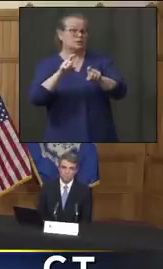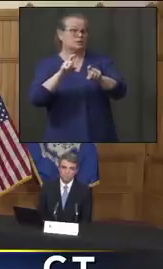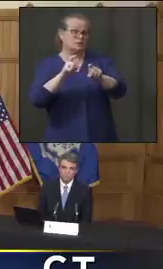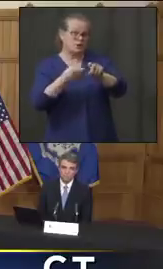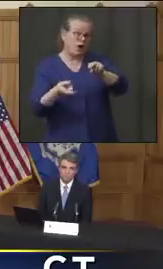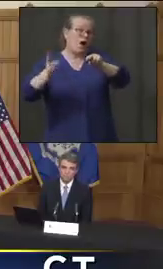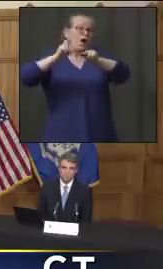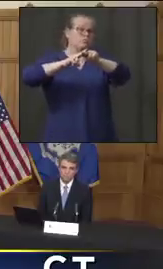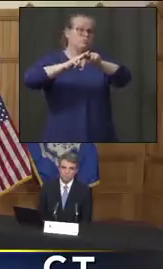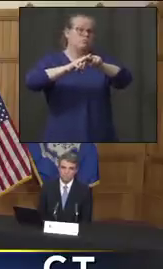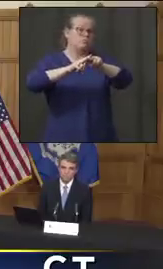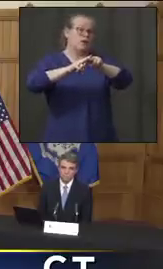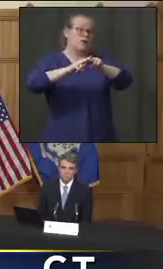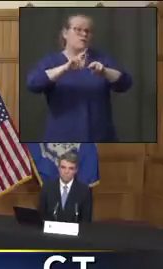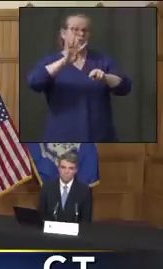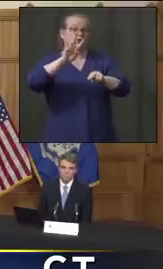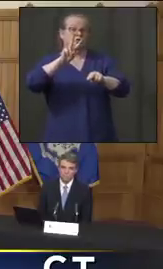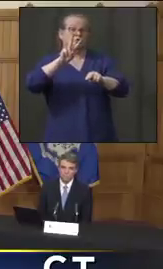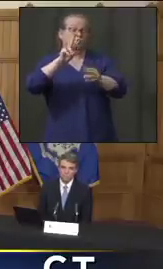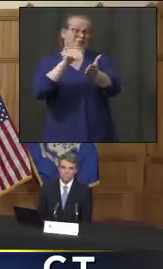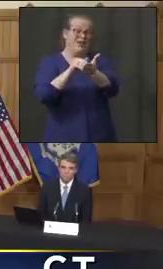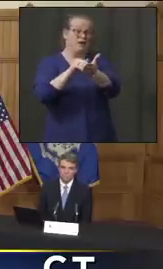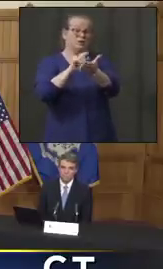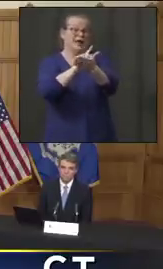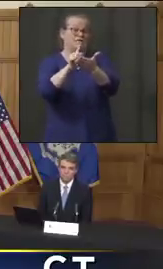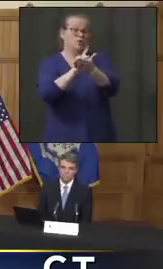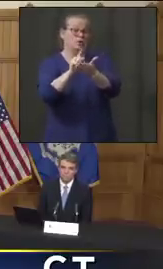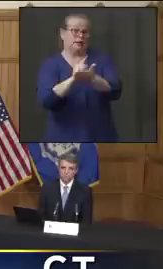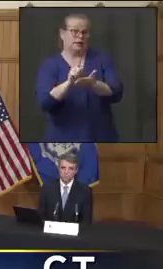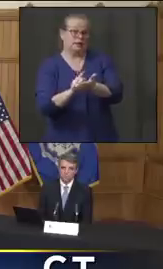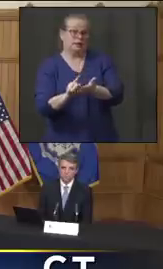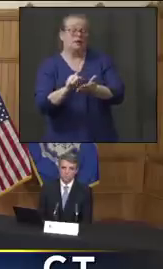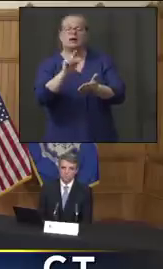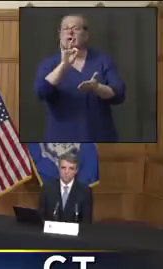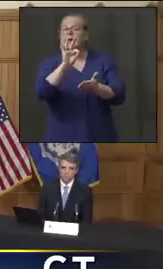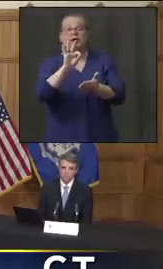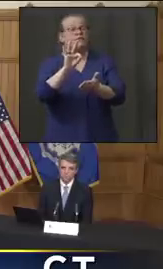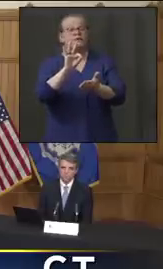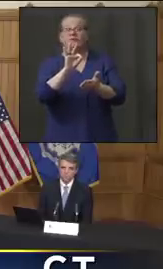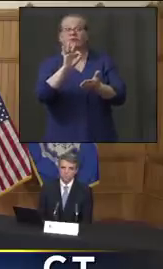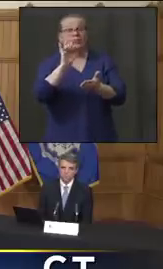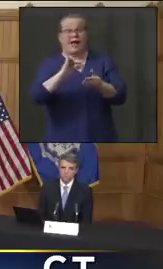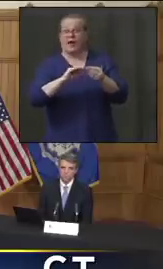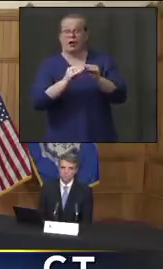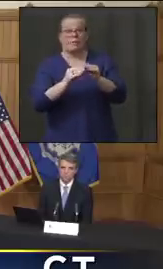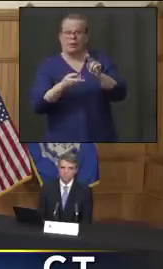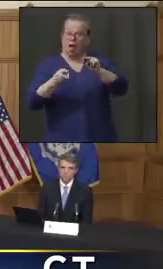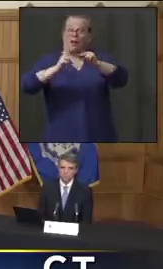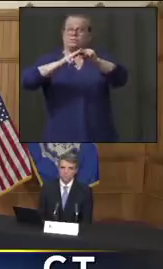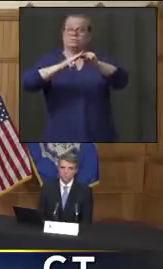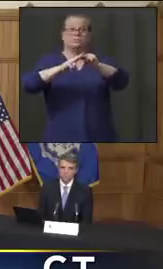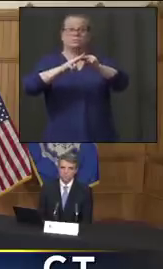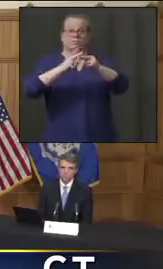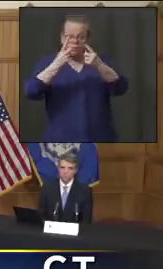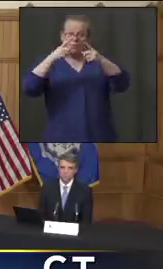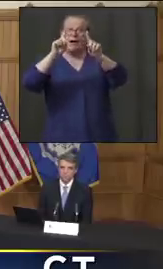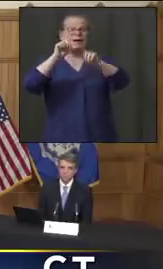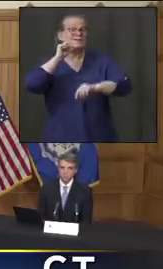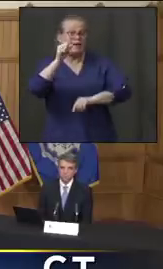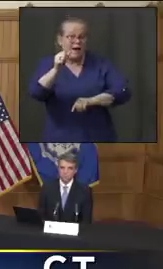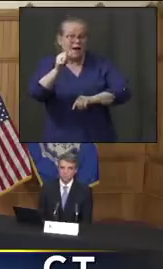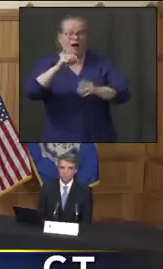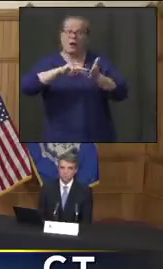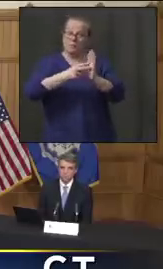isn't online, does that mean this will not come? This won't happen? And also, you had mentioned that you wanted